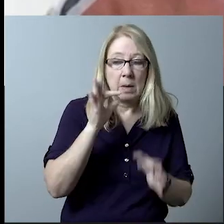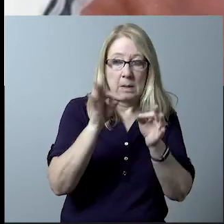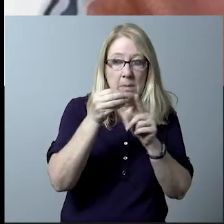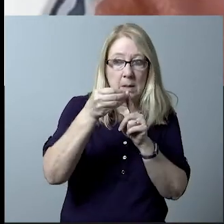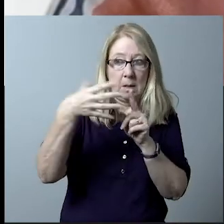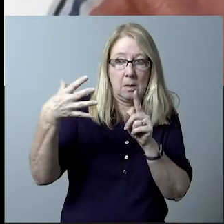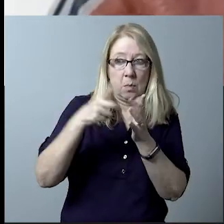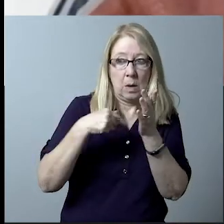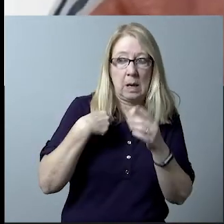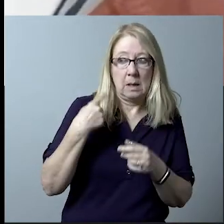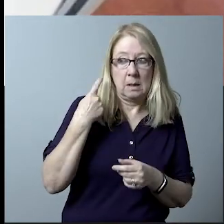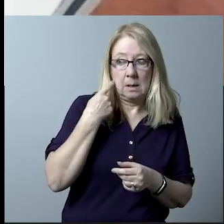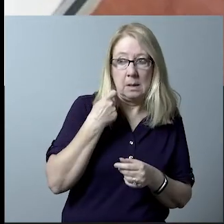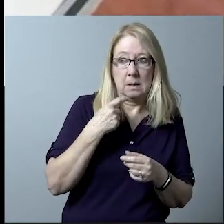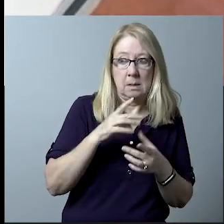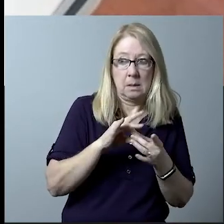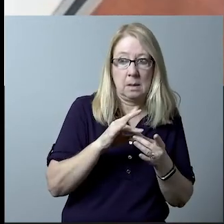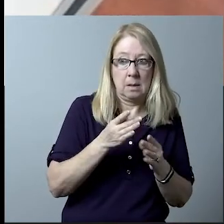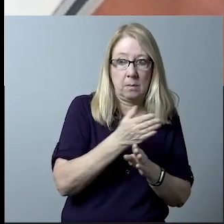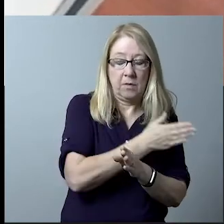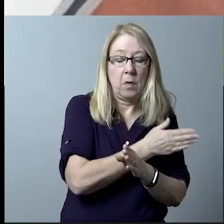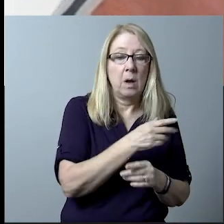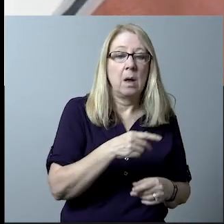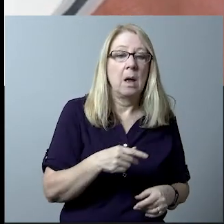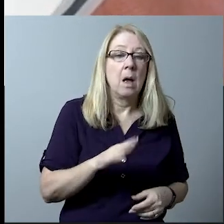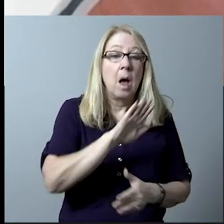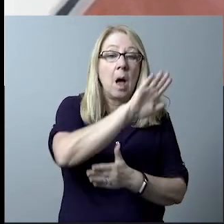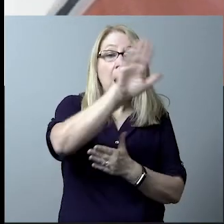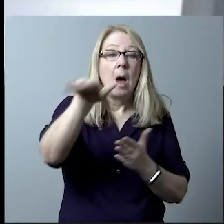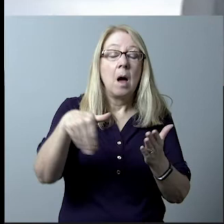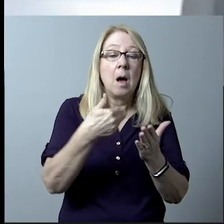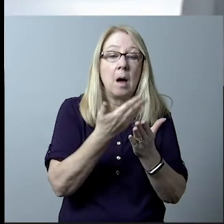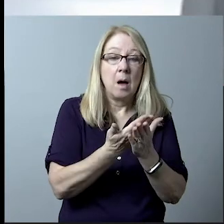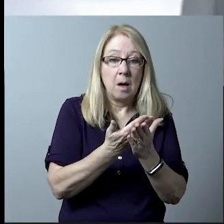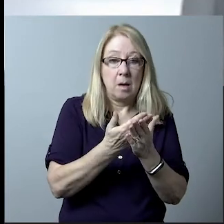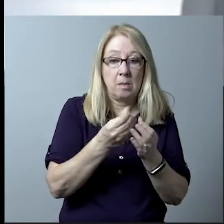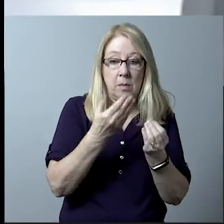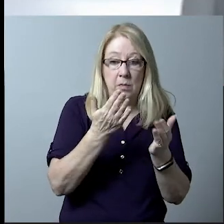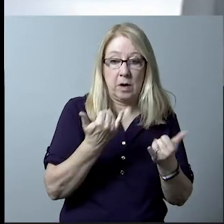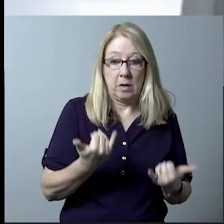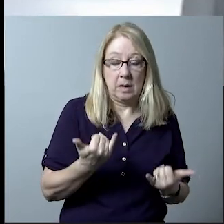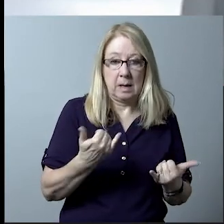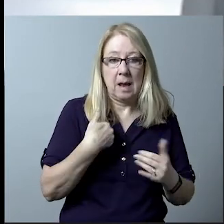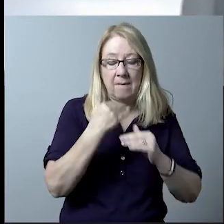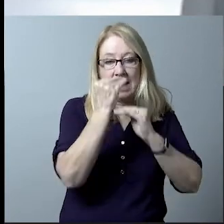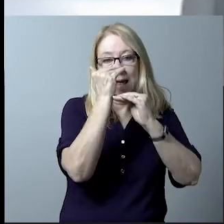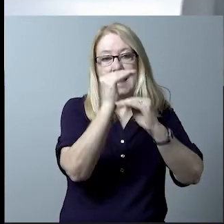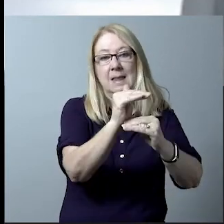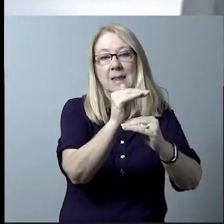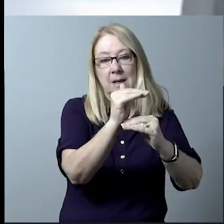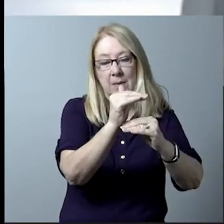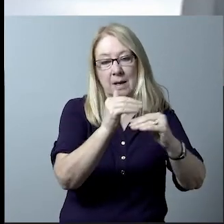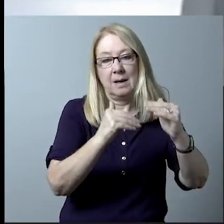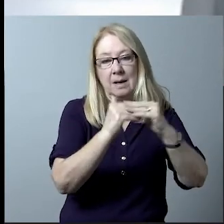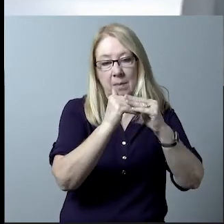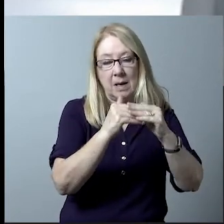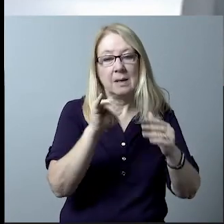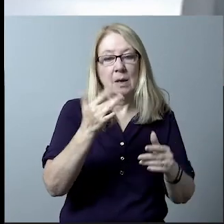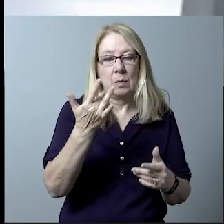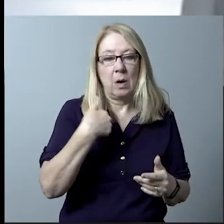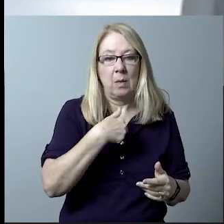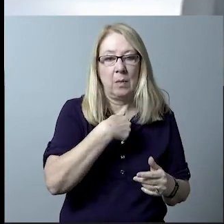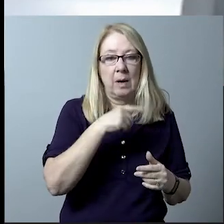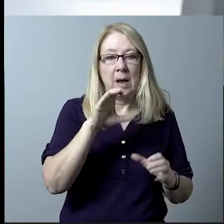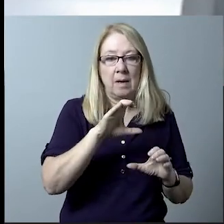Sure. So I'll expand a little bit on what I mentioned earlier. All of our providers right now have limited capacity,